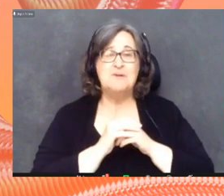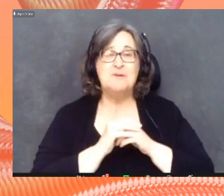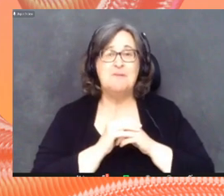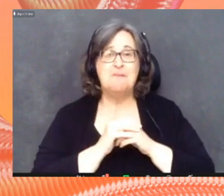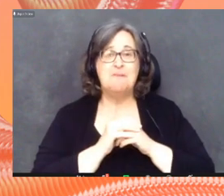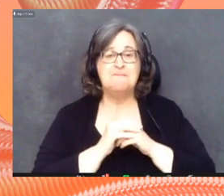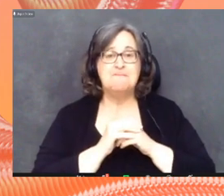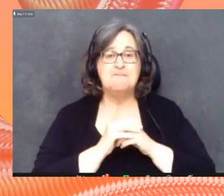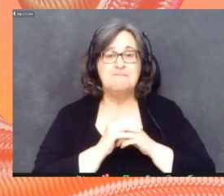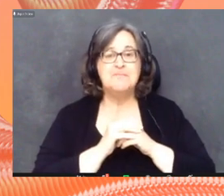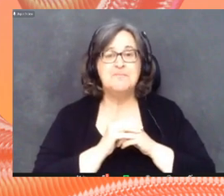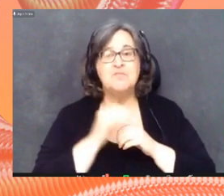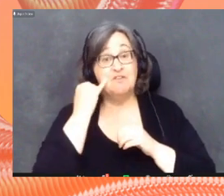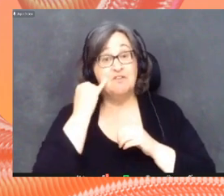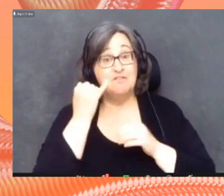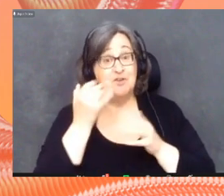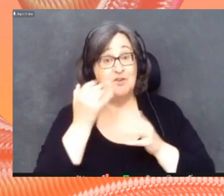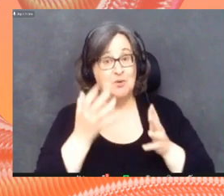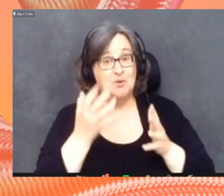if you want to know the answer,